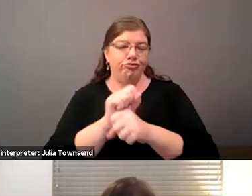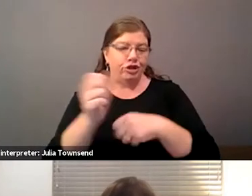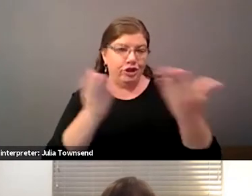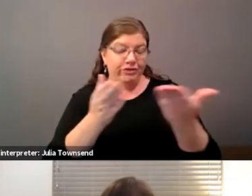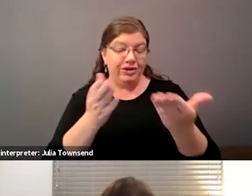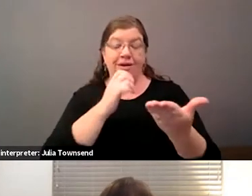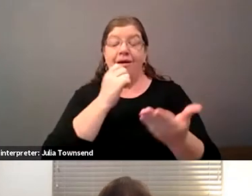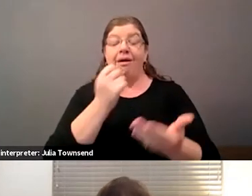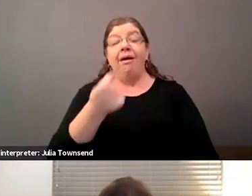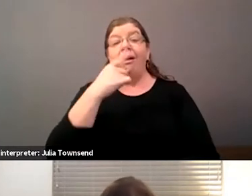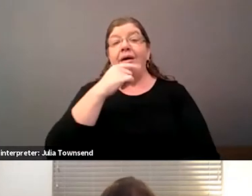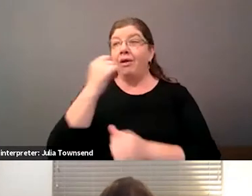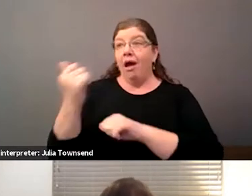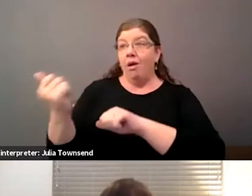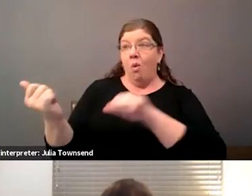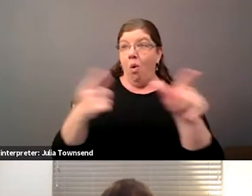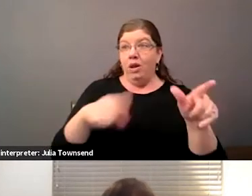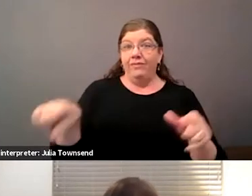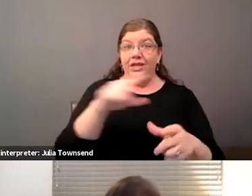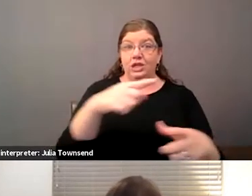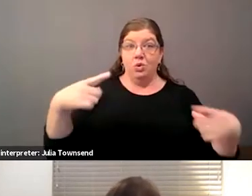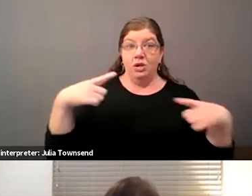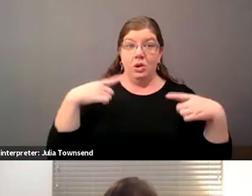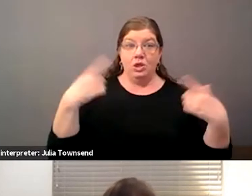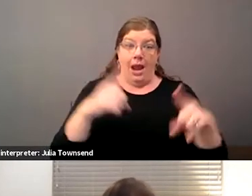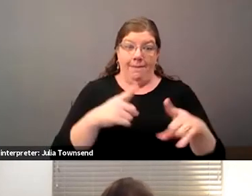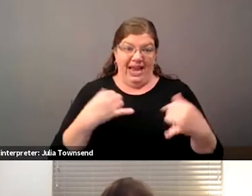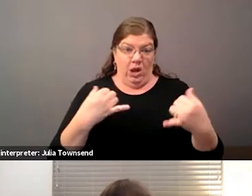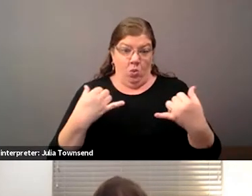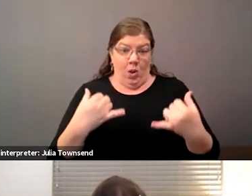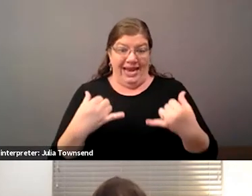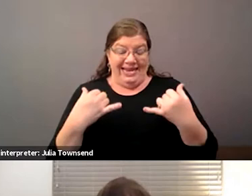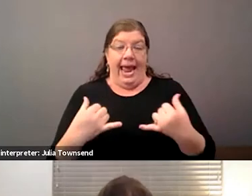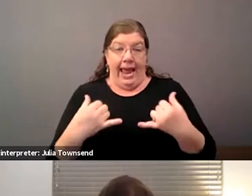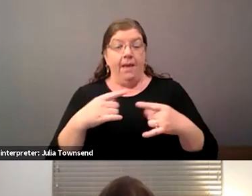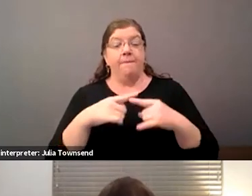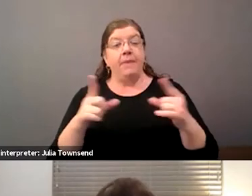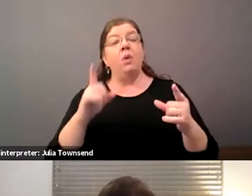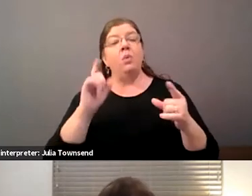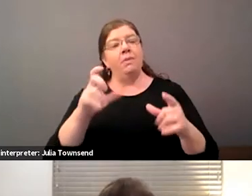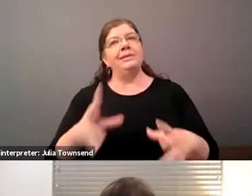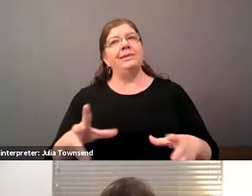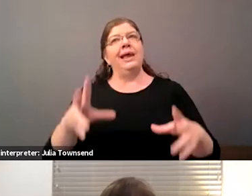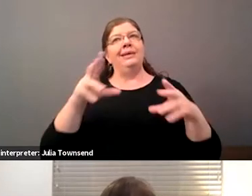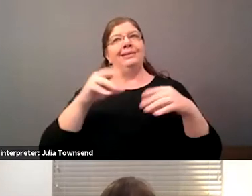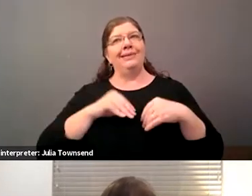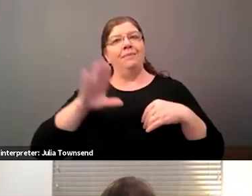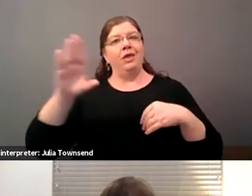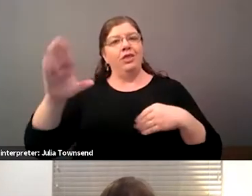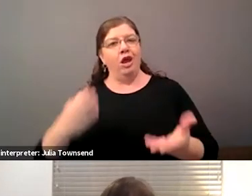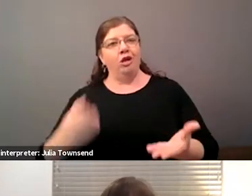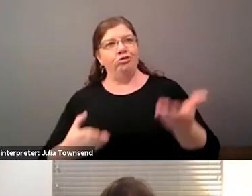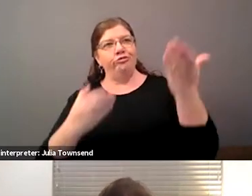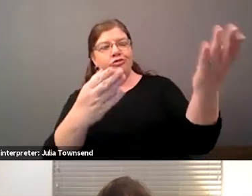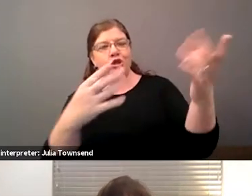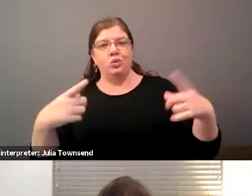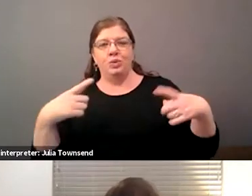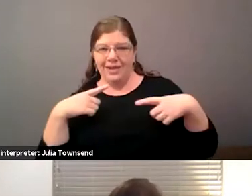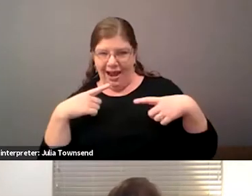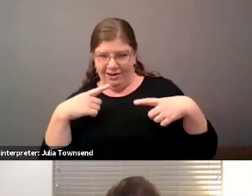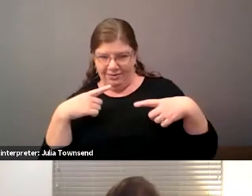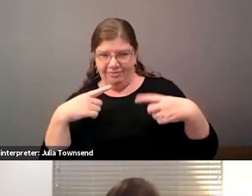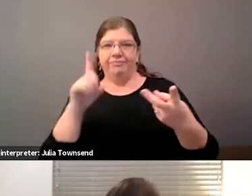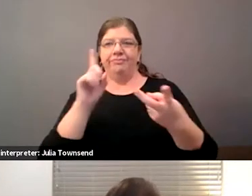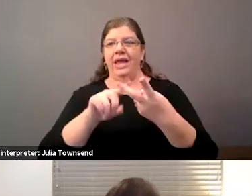all of these uh retirements are happening right now but we must accept their intent to retire and also